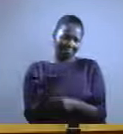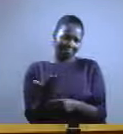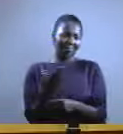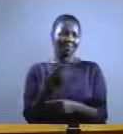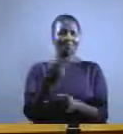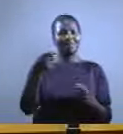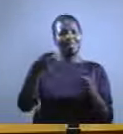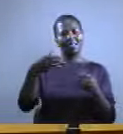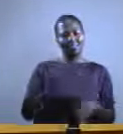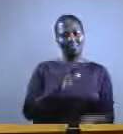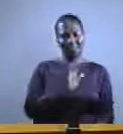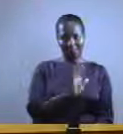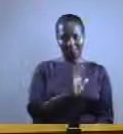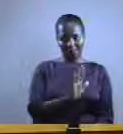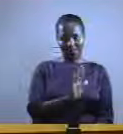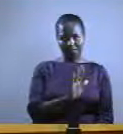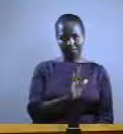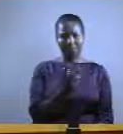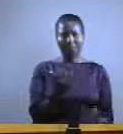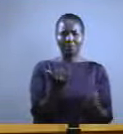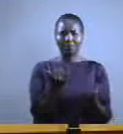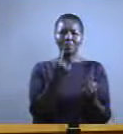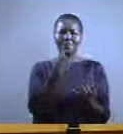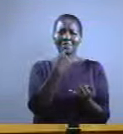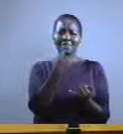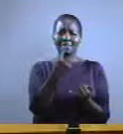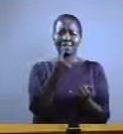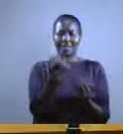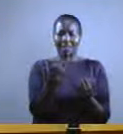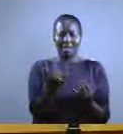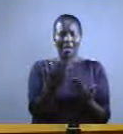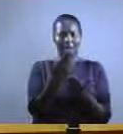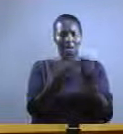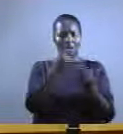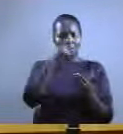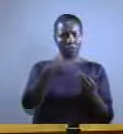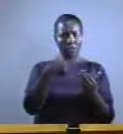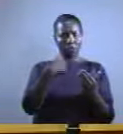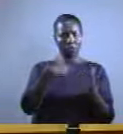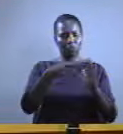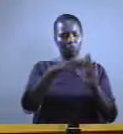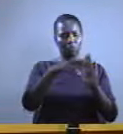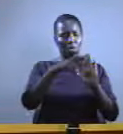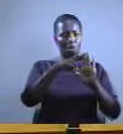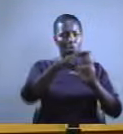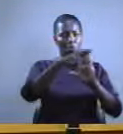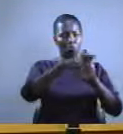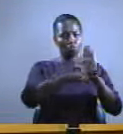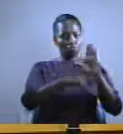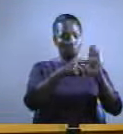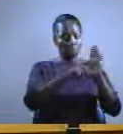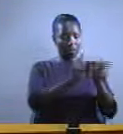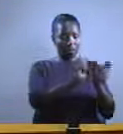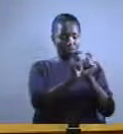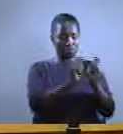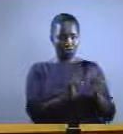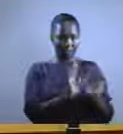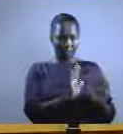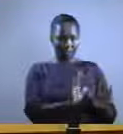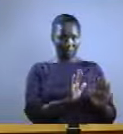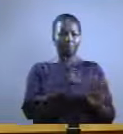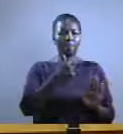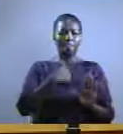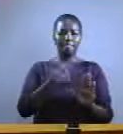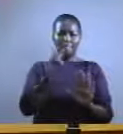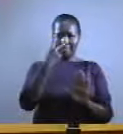Honorable Speaker, the fact that we are calling for regulatory impact assessments confirms the ANC long-held view that there are